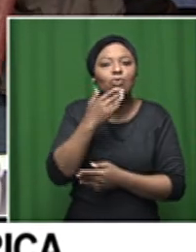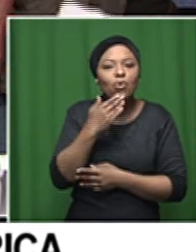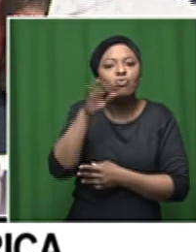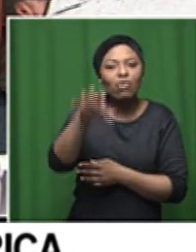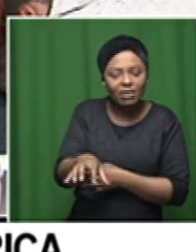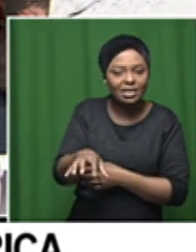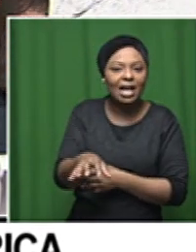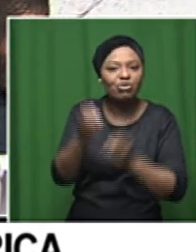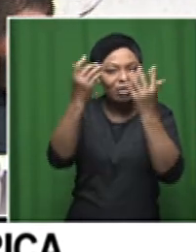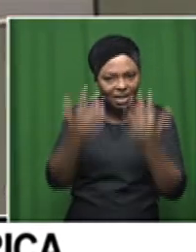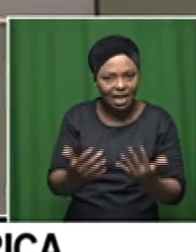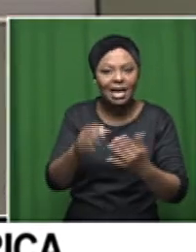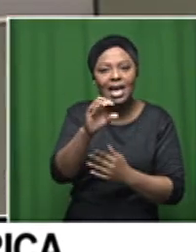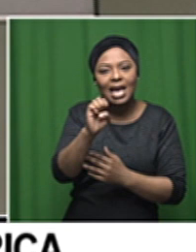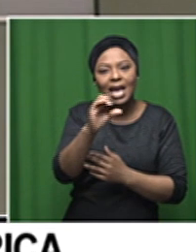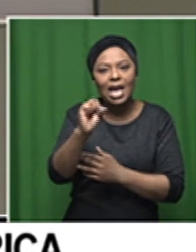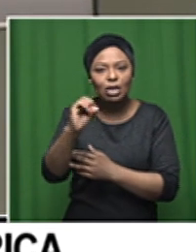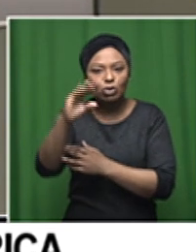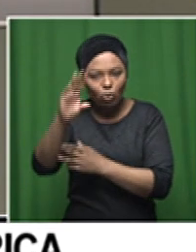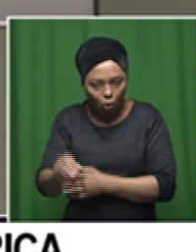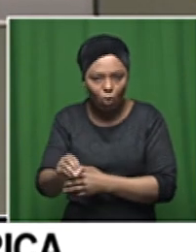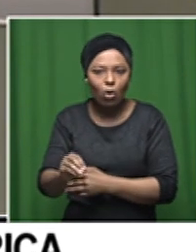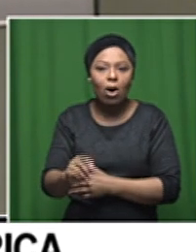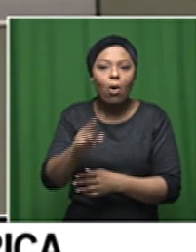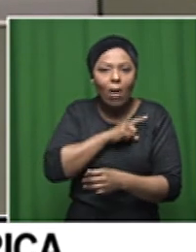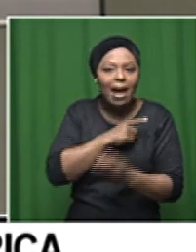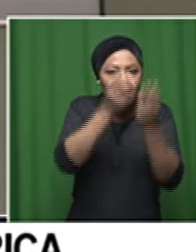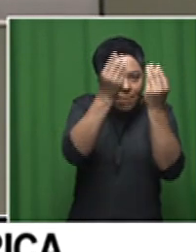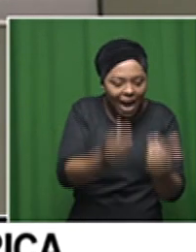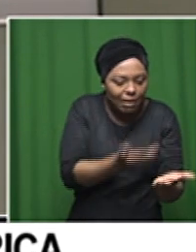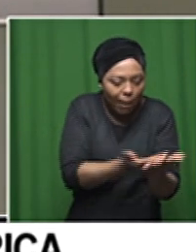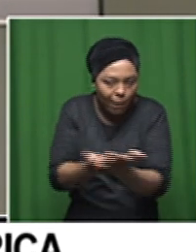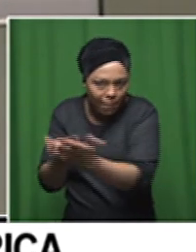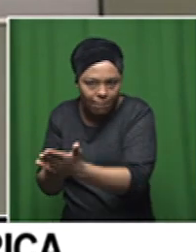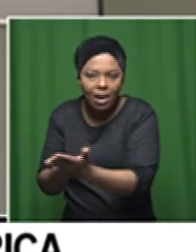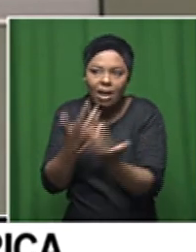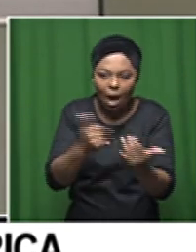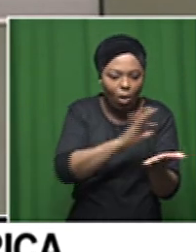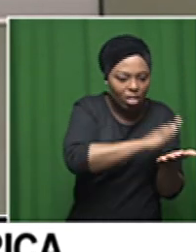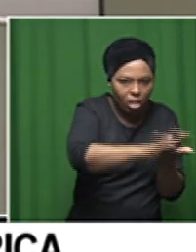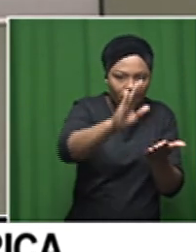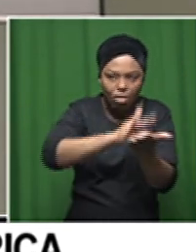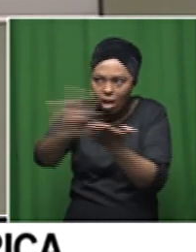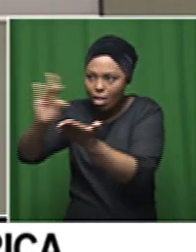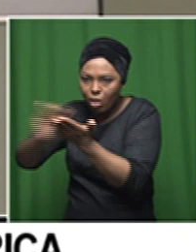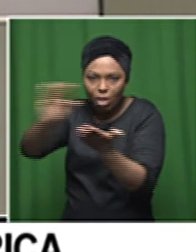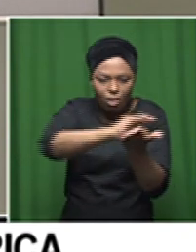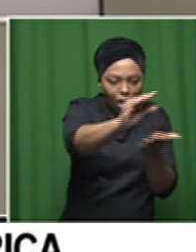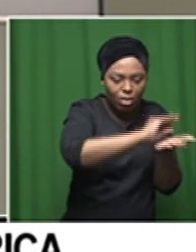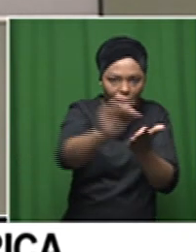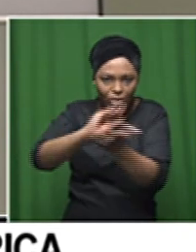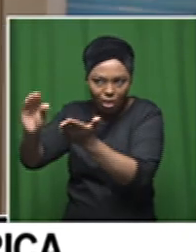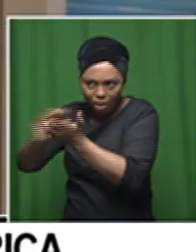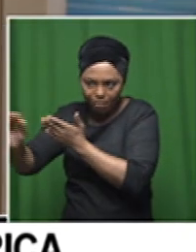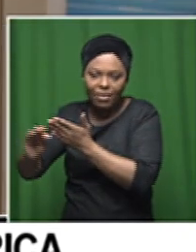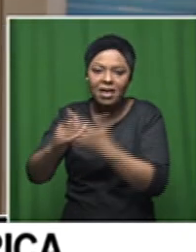provincial treasury and EXCO to make availability money to clean the previous ones. So we no longer have hold. Then if